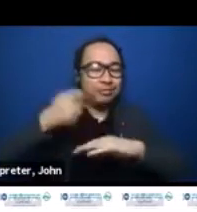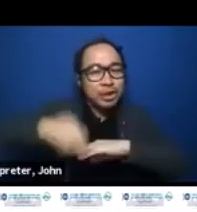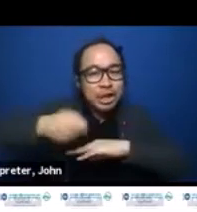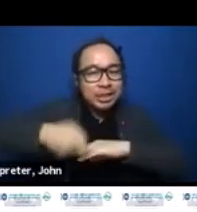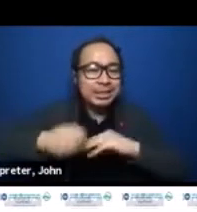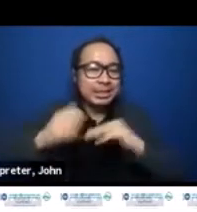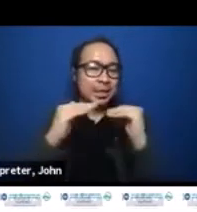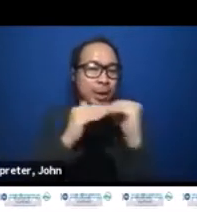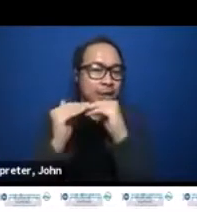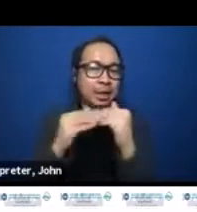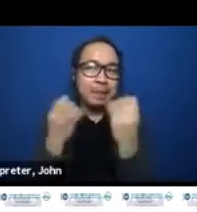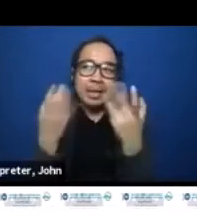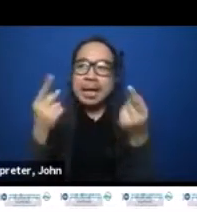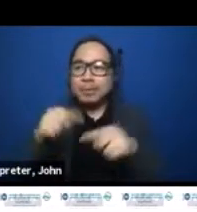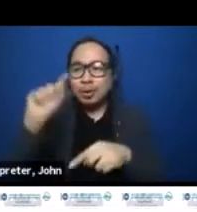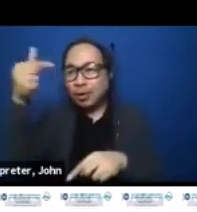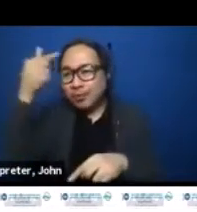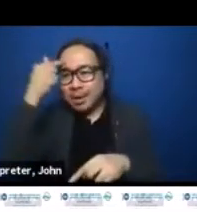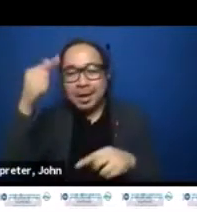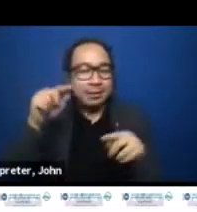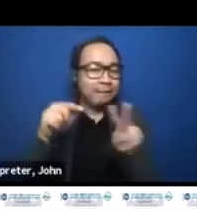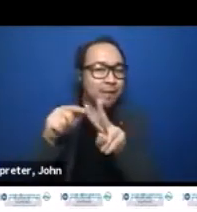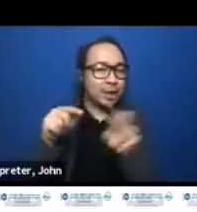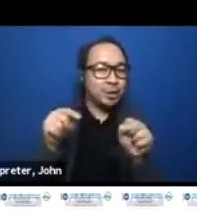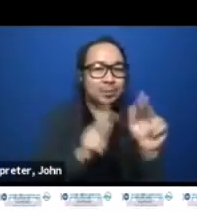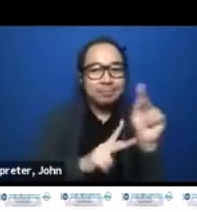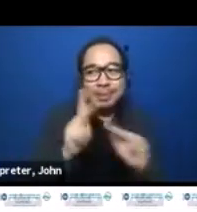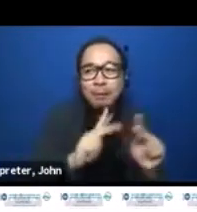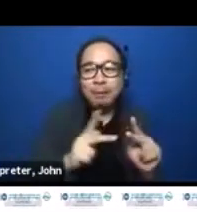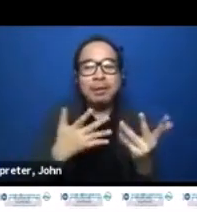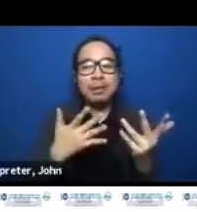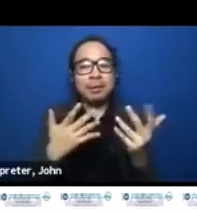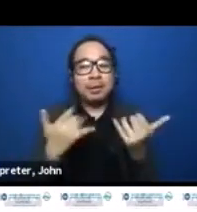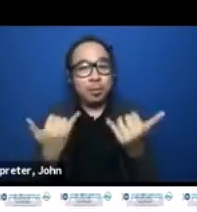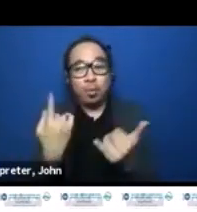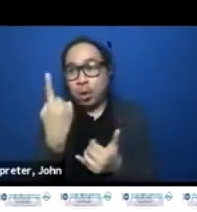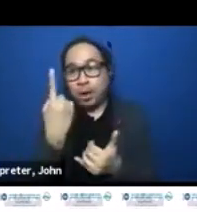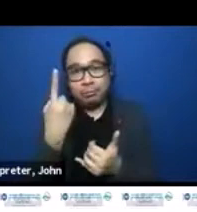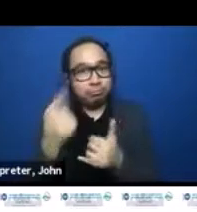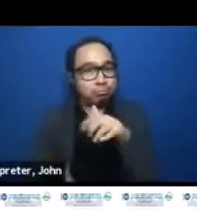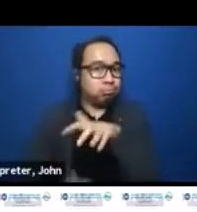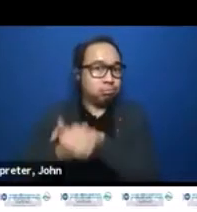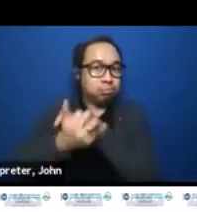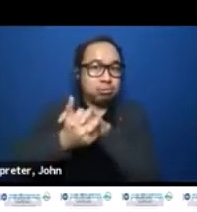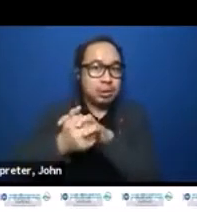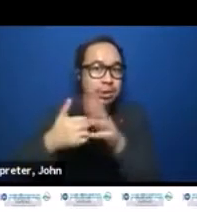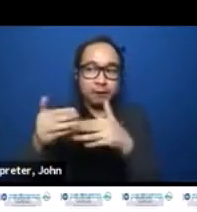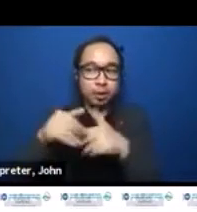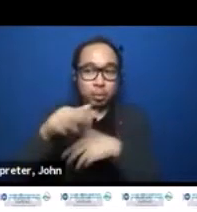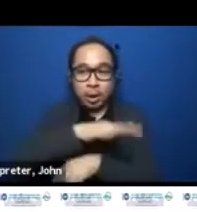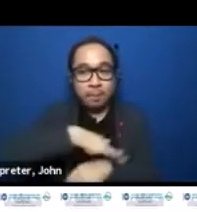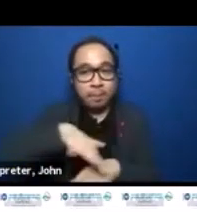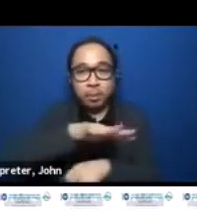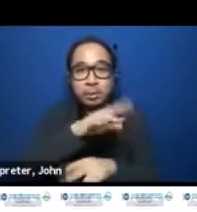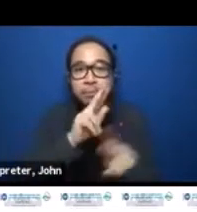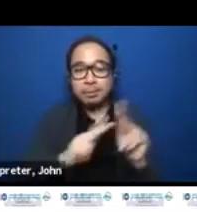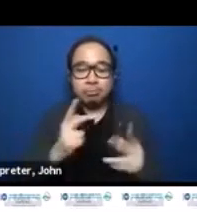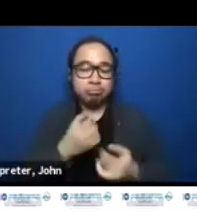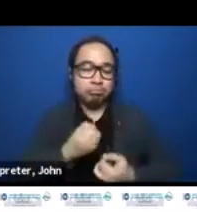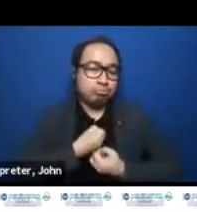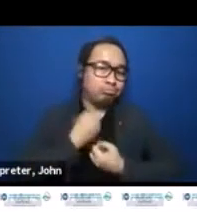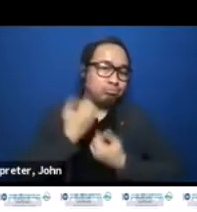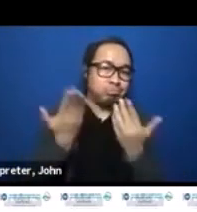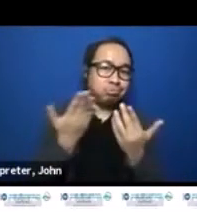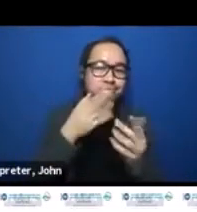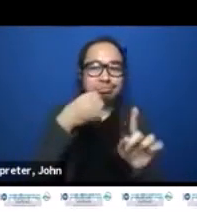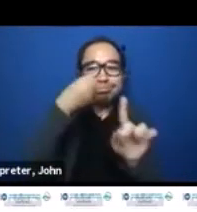society organizations and the people. What was one thing that stood out was even amongst the people who were really raising their voices for justice and